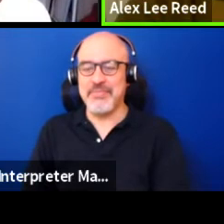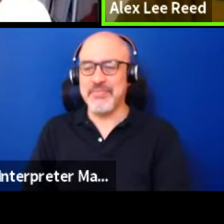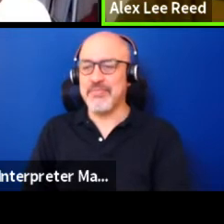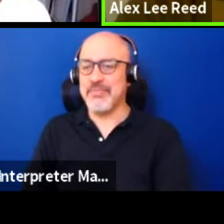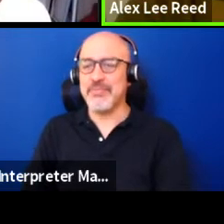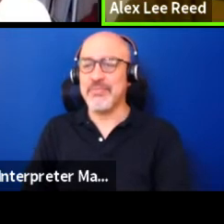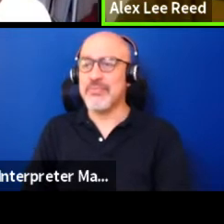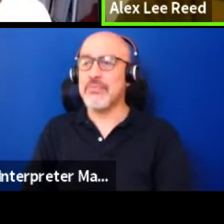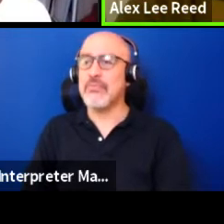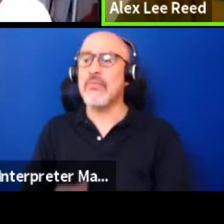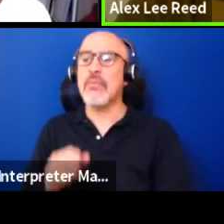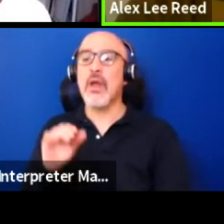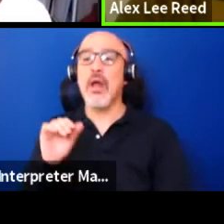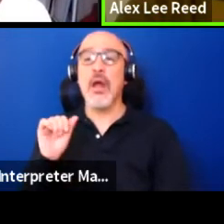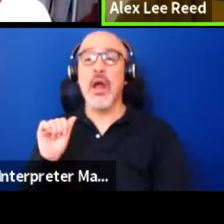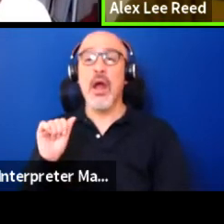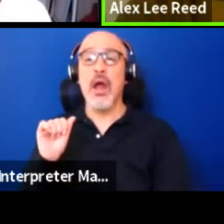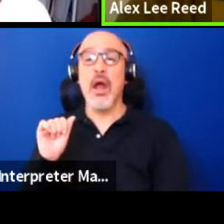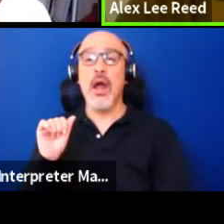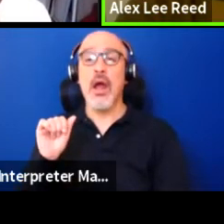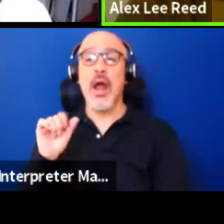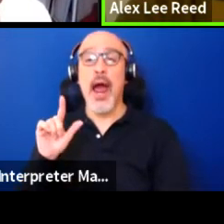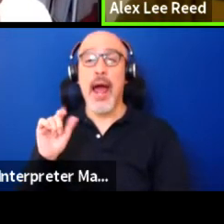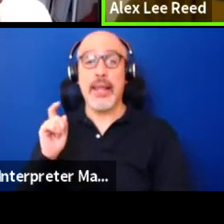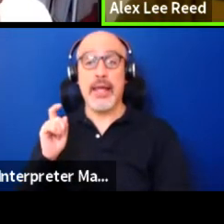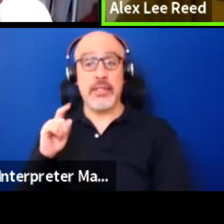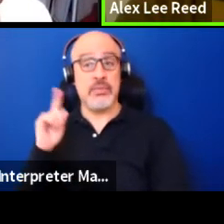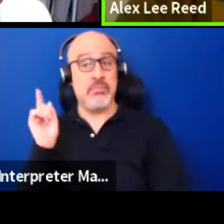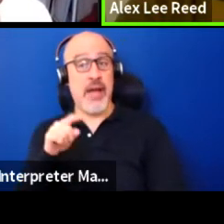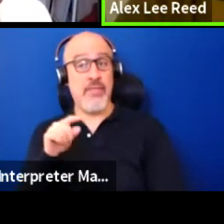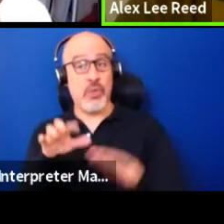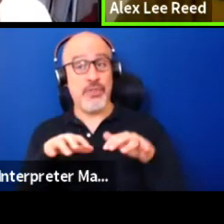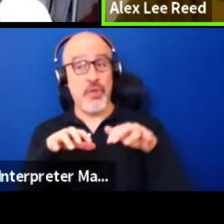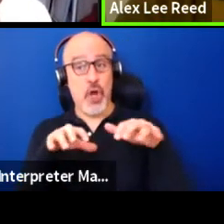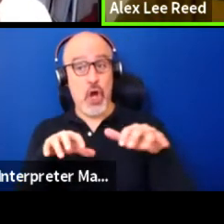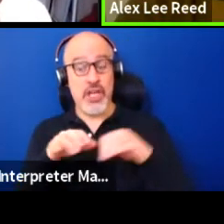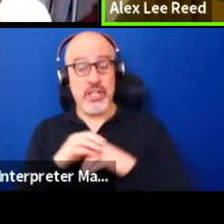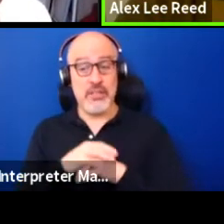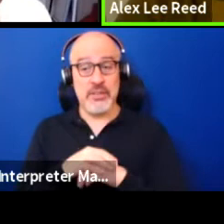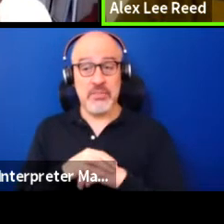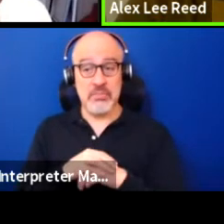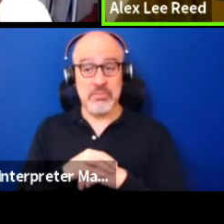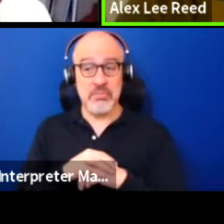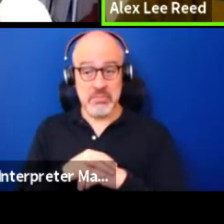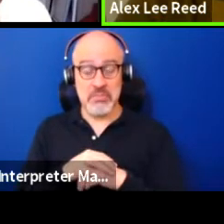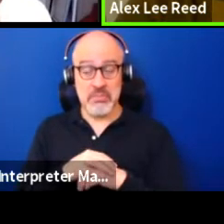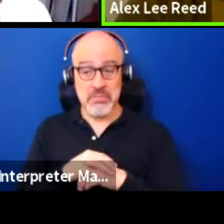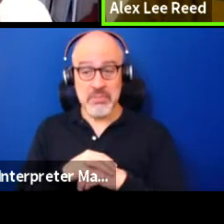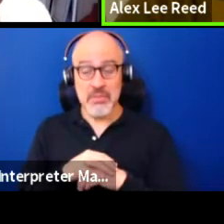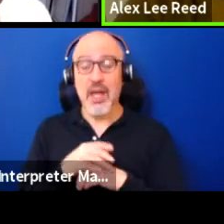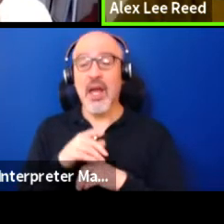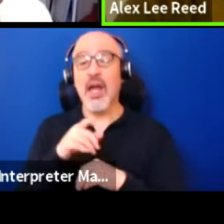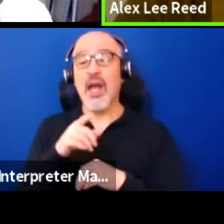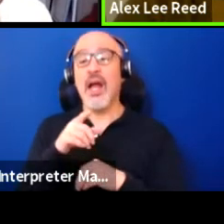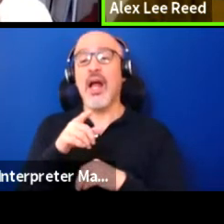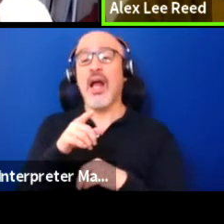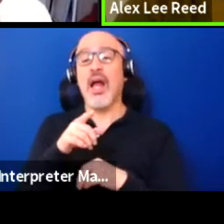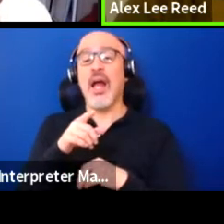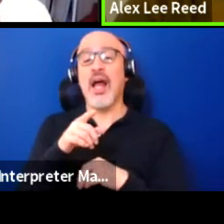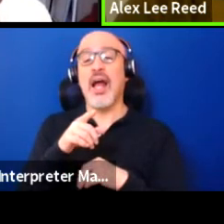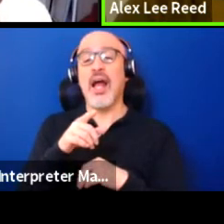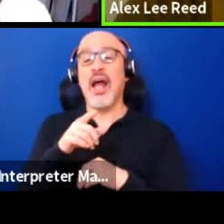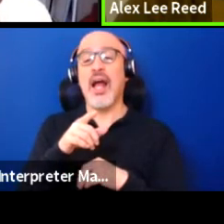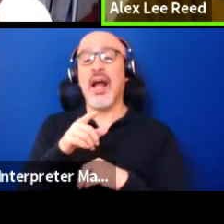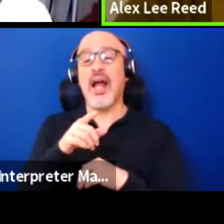I have a question to throw out to the audience. And that is